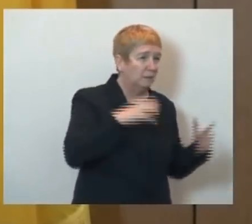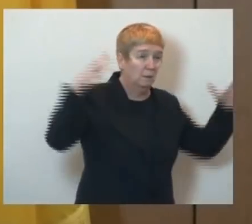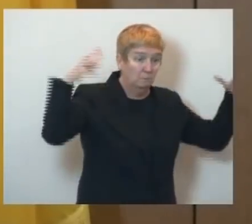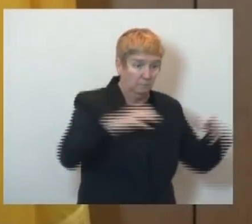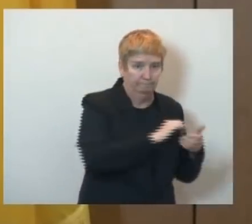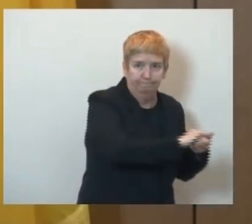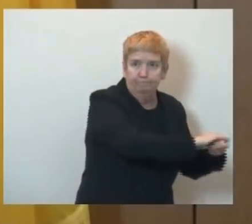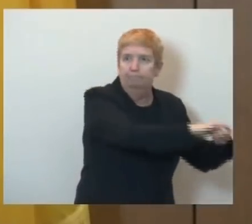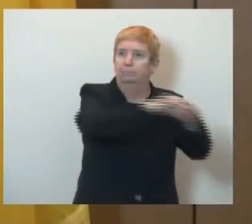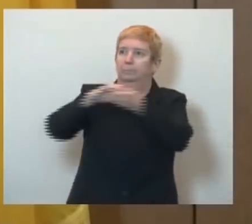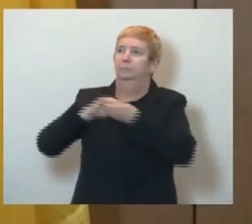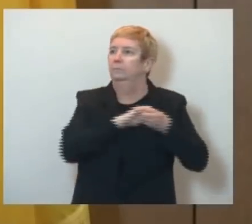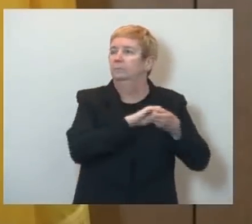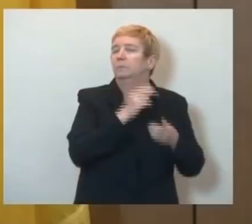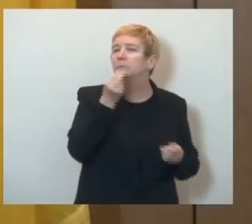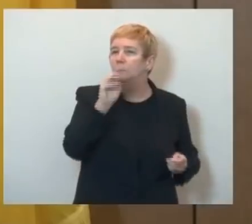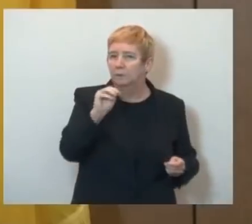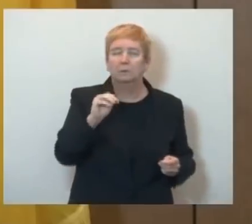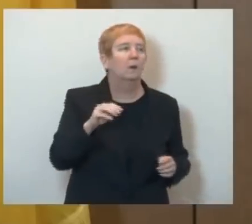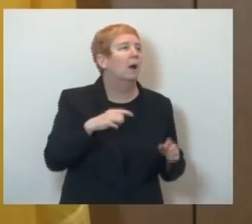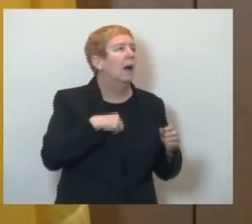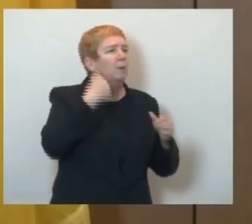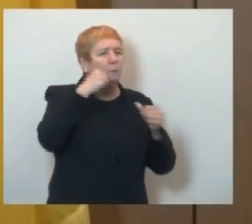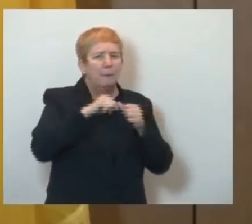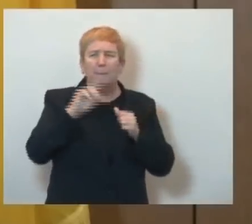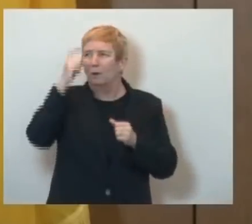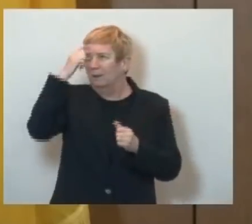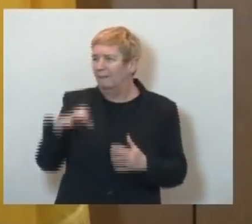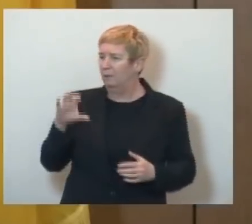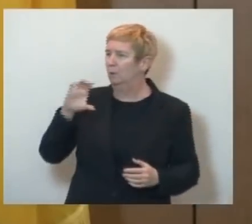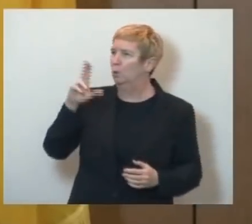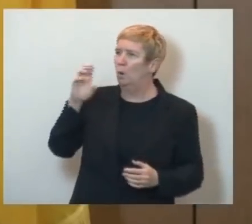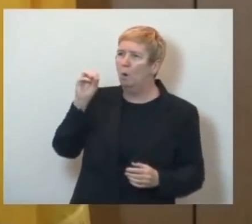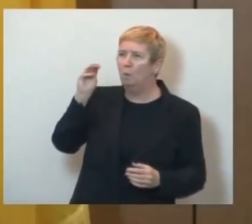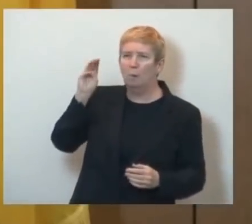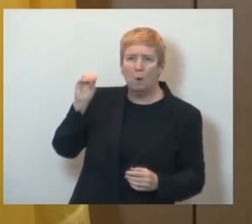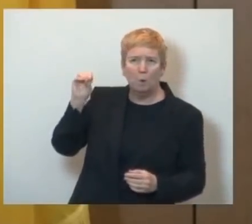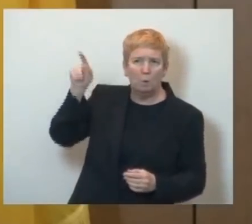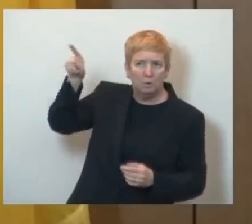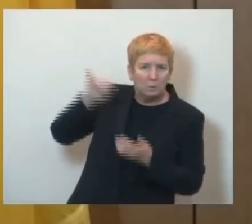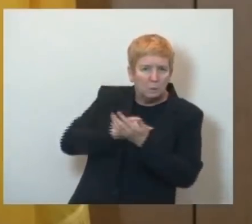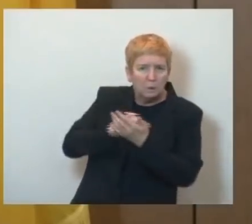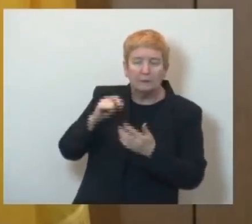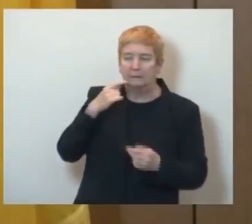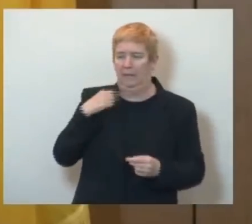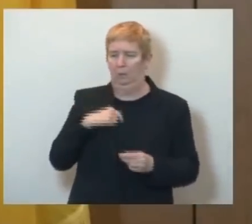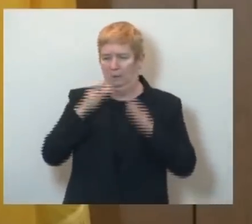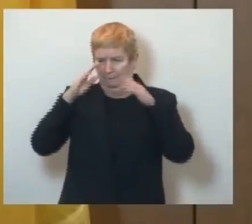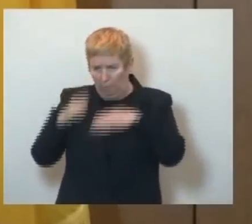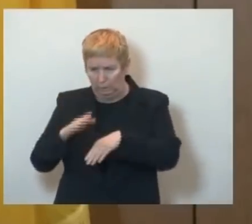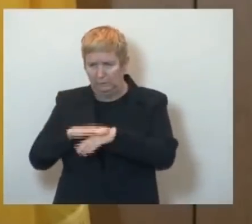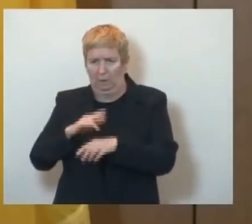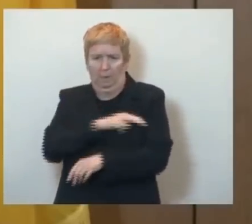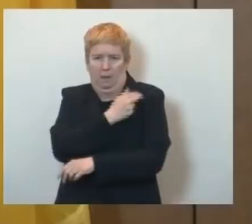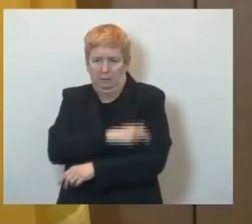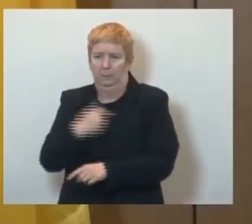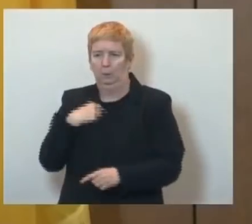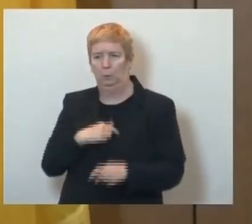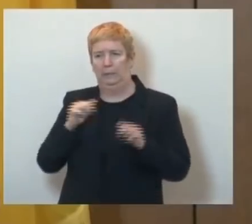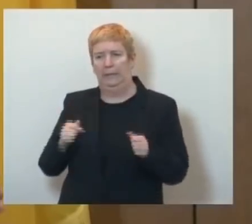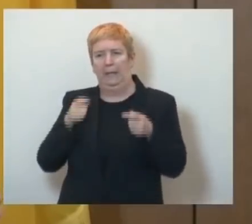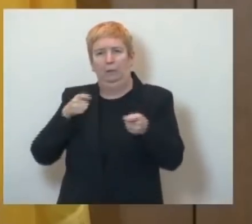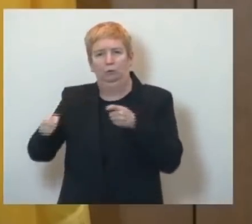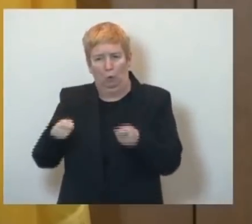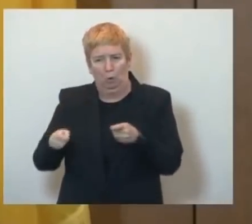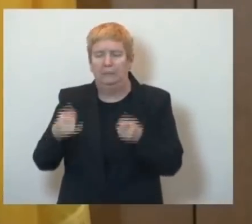Mexico. I remember Governor Cuomo saying, you know, we focused on the hospitals. We have control over the public hospitals. Now we're